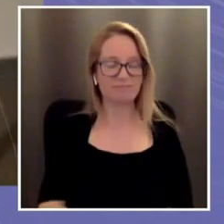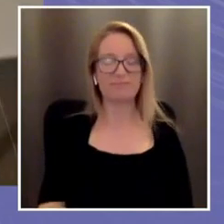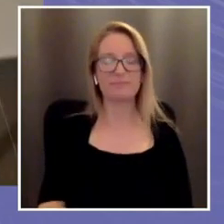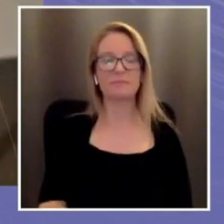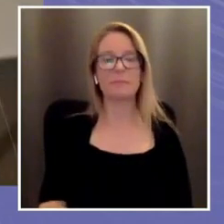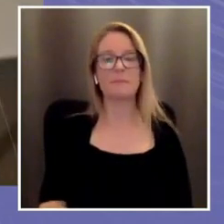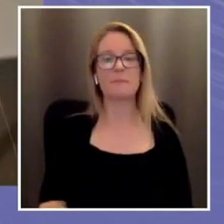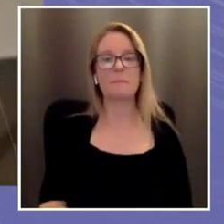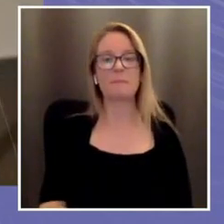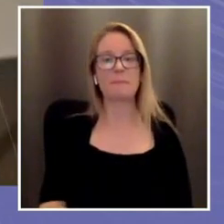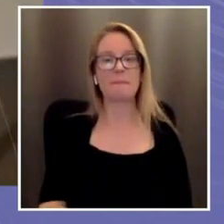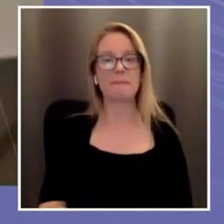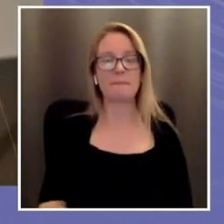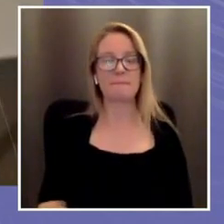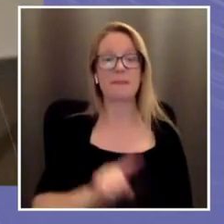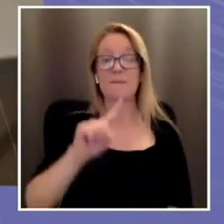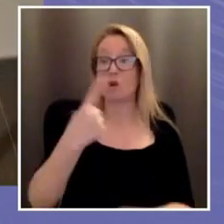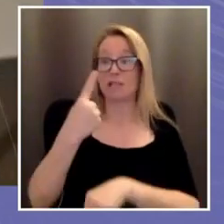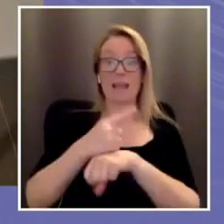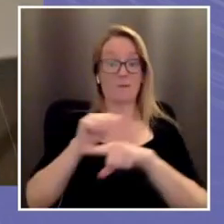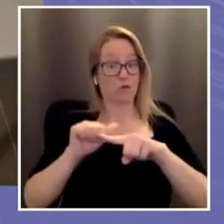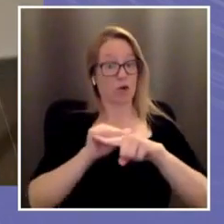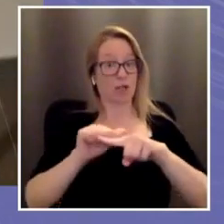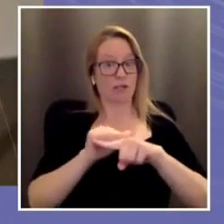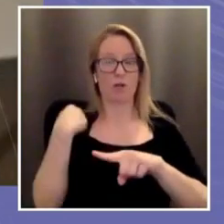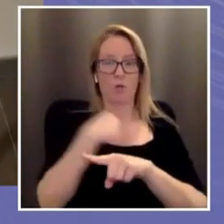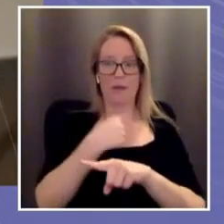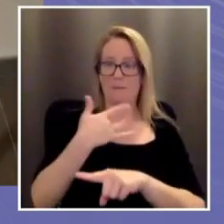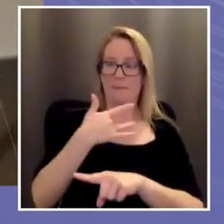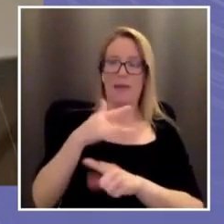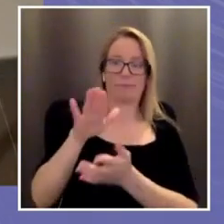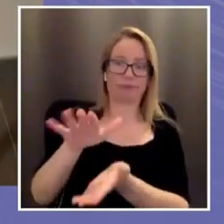So on the first day of rehearsal, we get these books, and